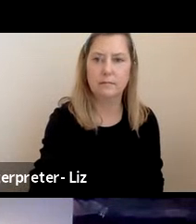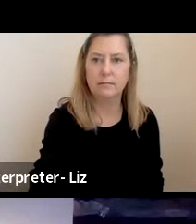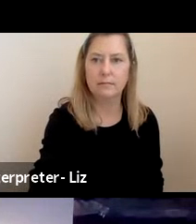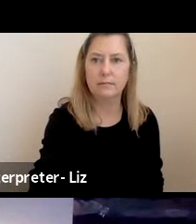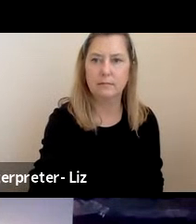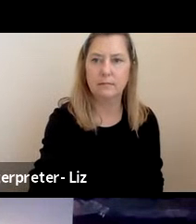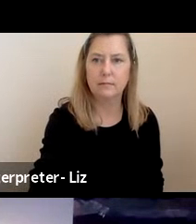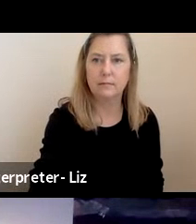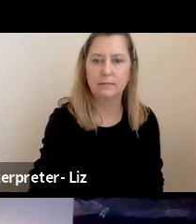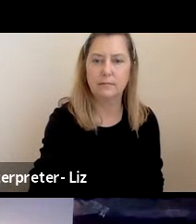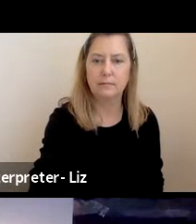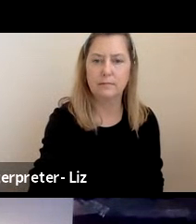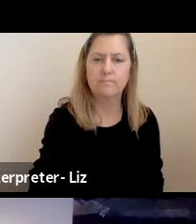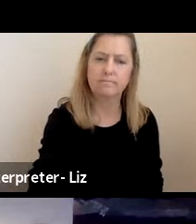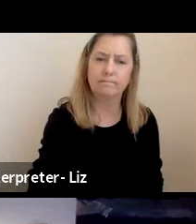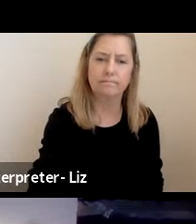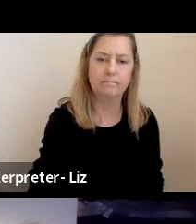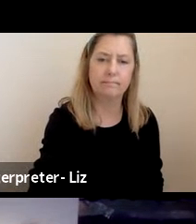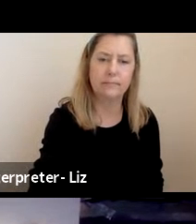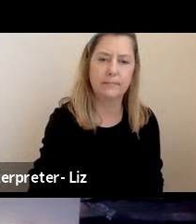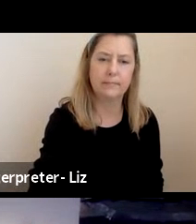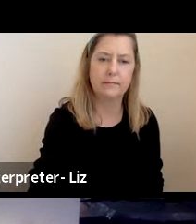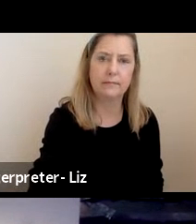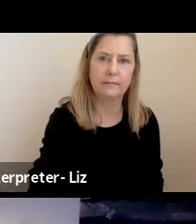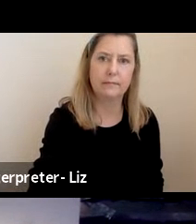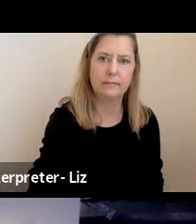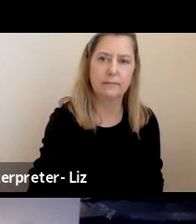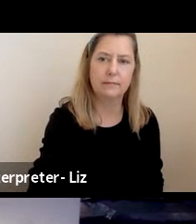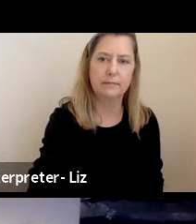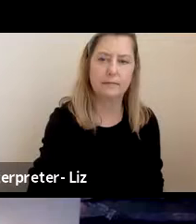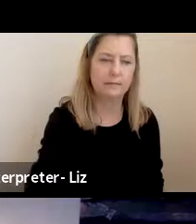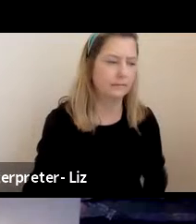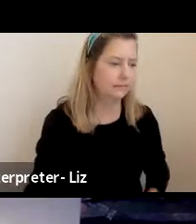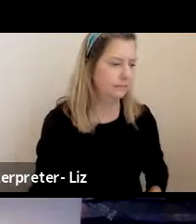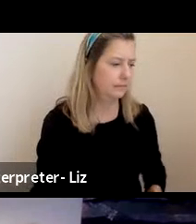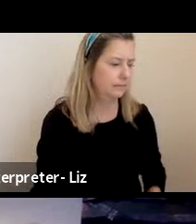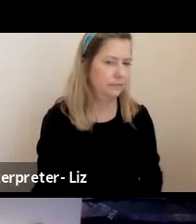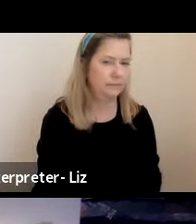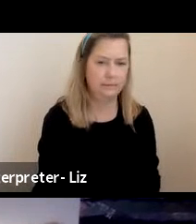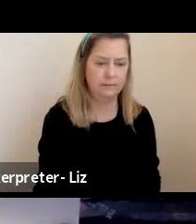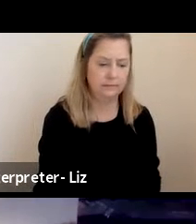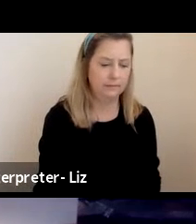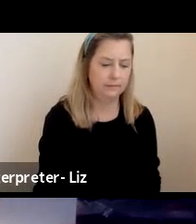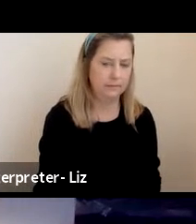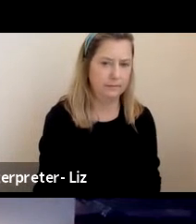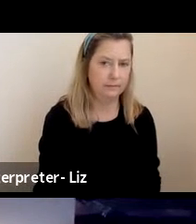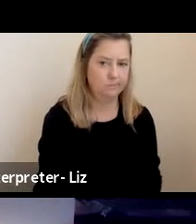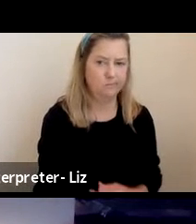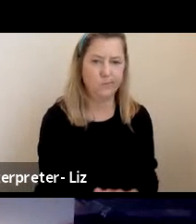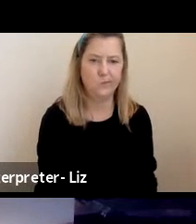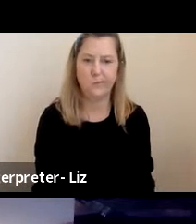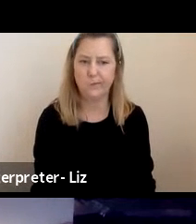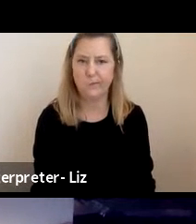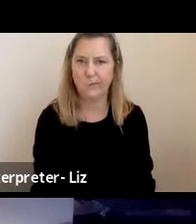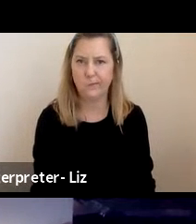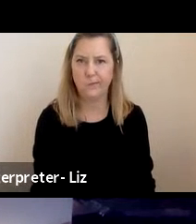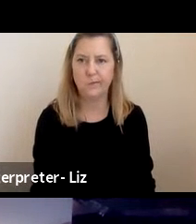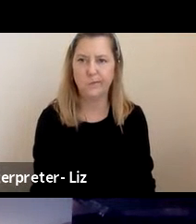not hearing it here. I don't know what we can do about it without shutting everything down